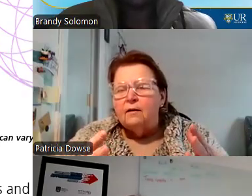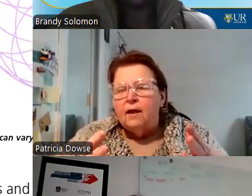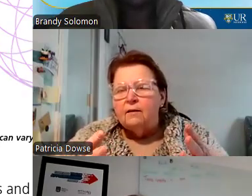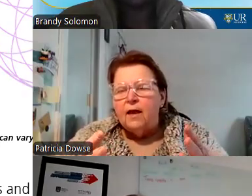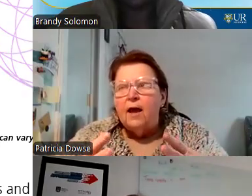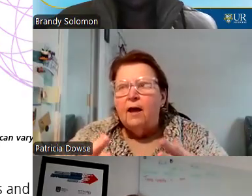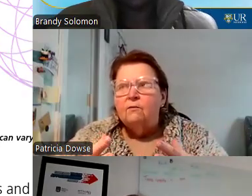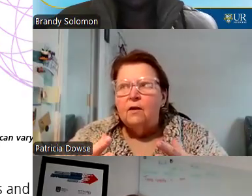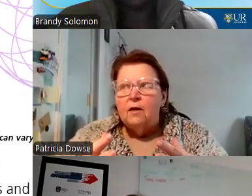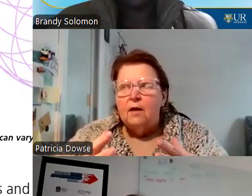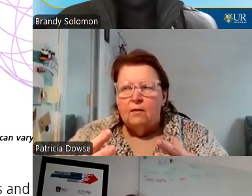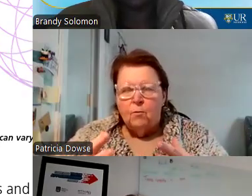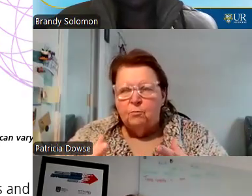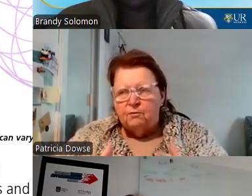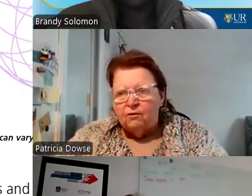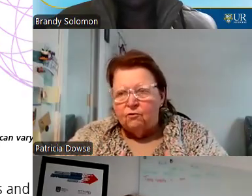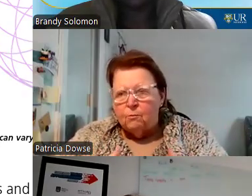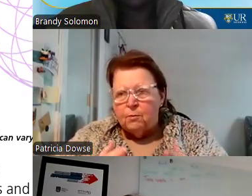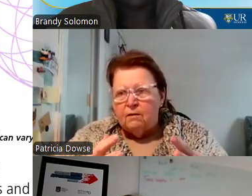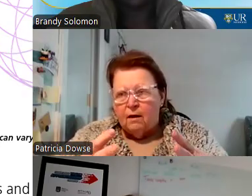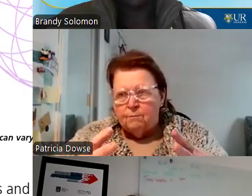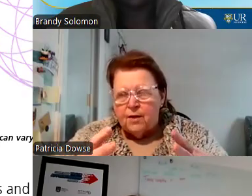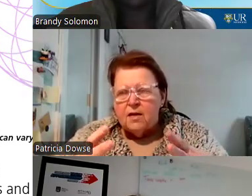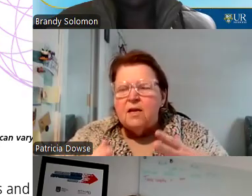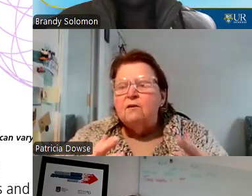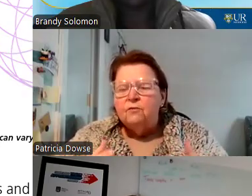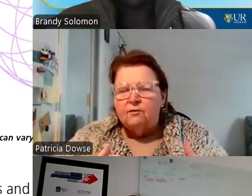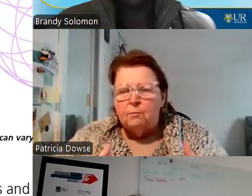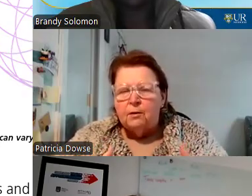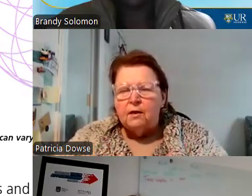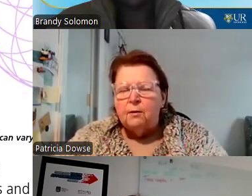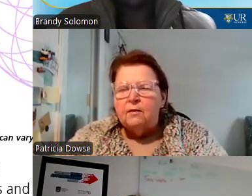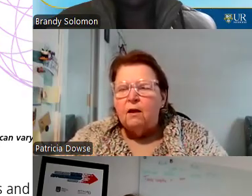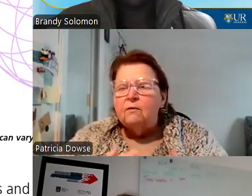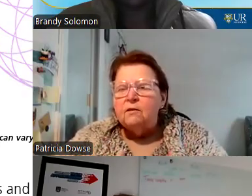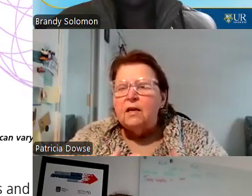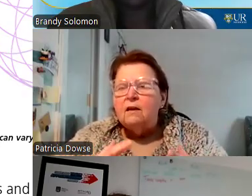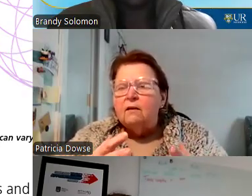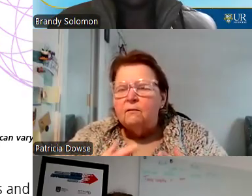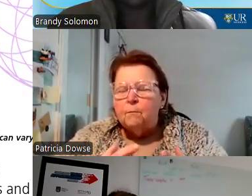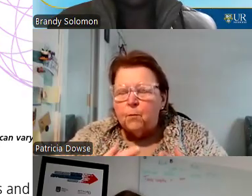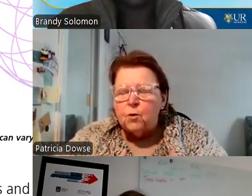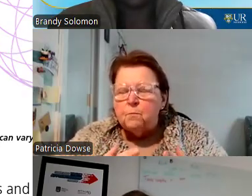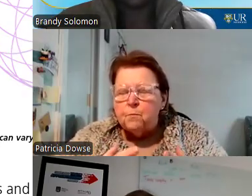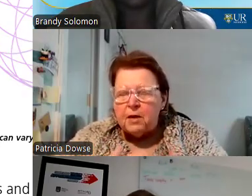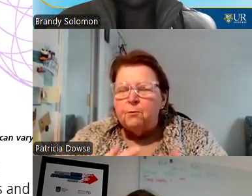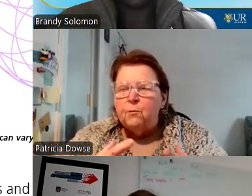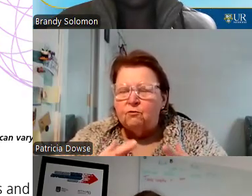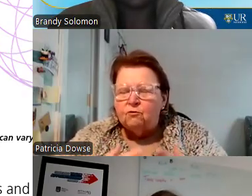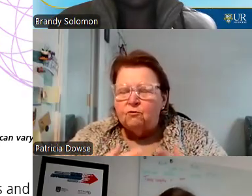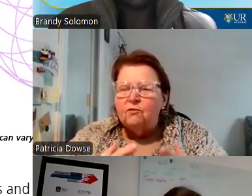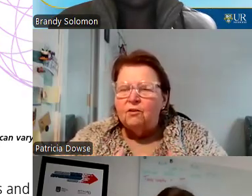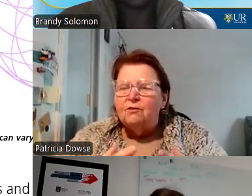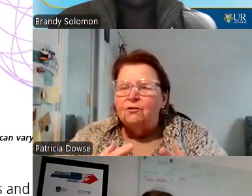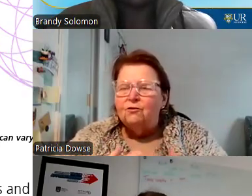and yet has the most potential to be needing flexibility. But they are indeed good people